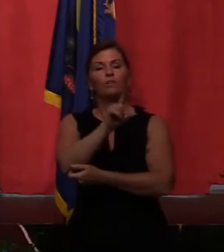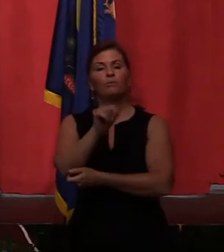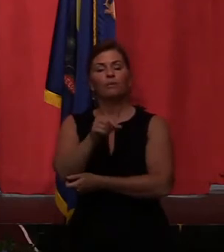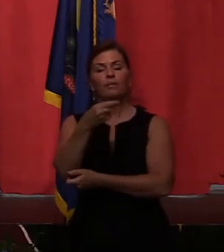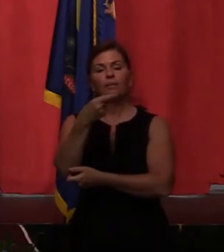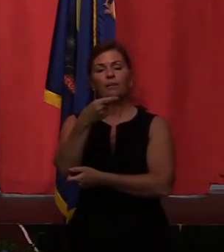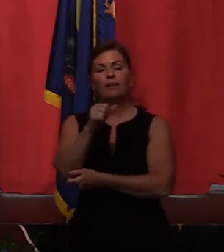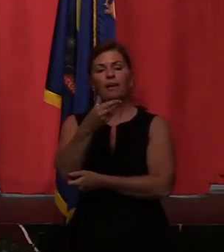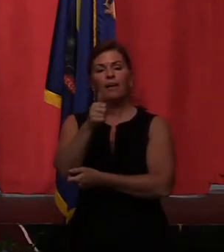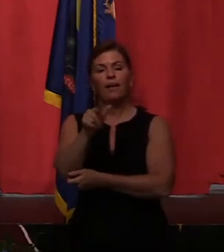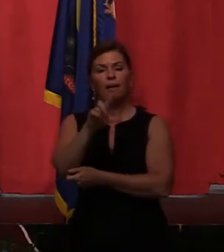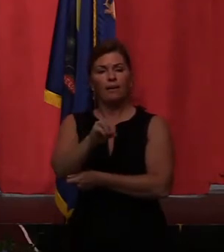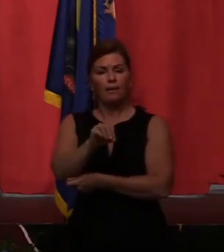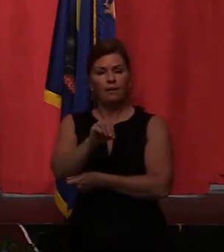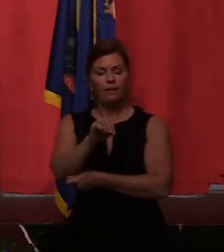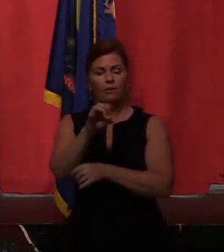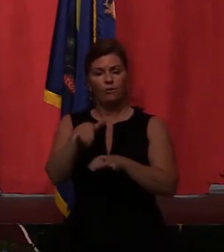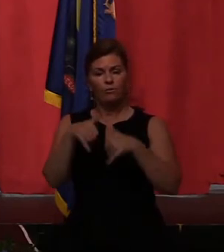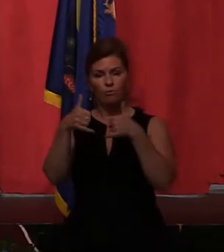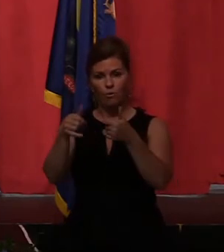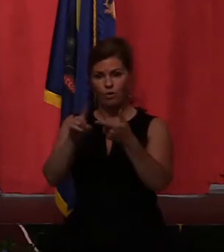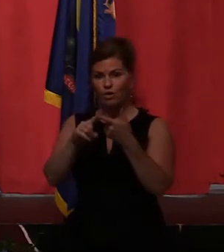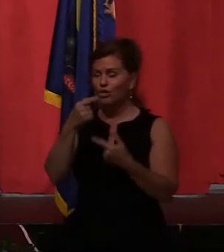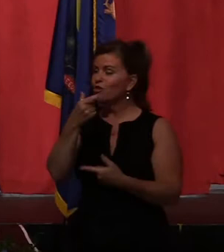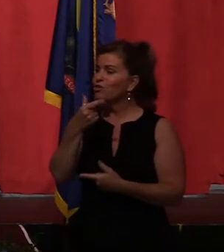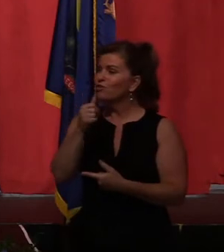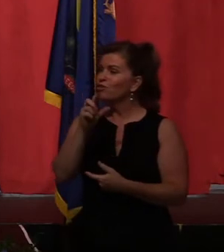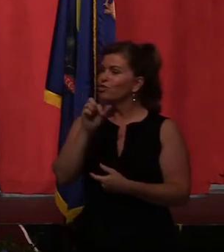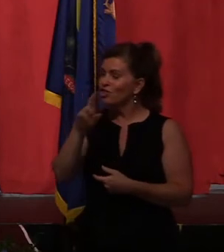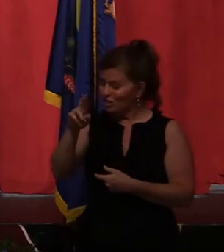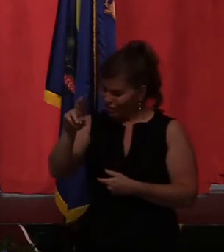Gehagan Award to Ginger Xiaoning Knight.